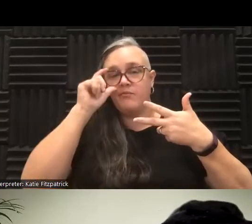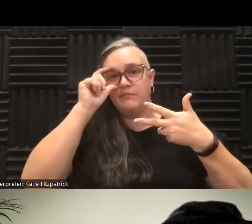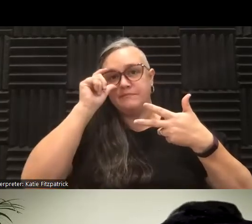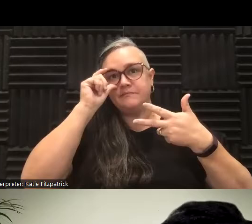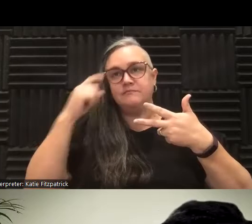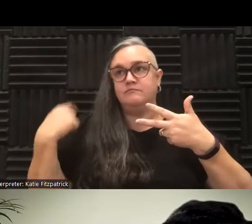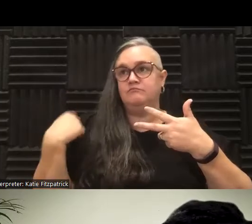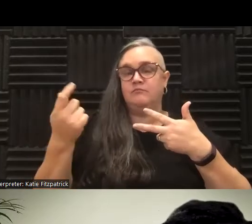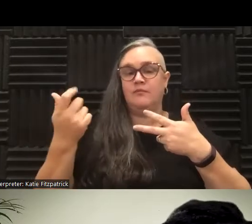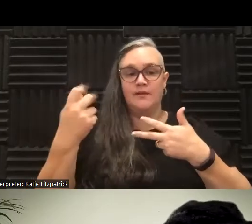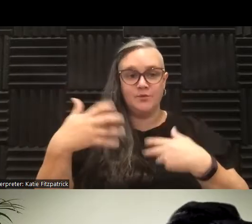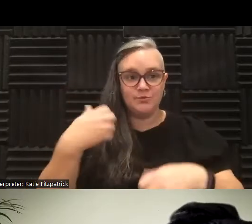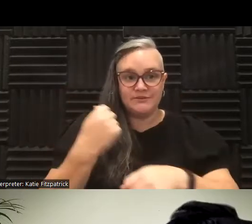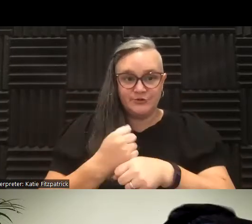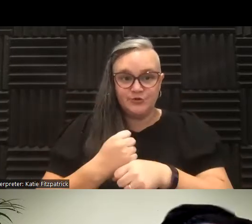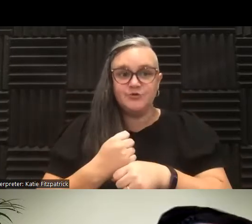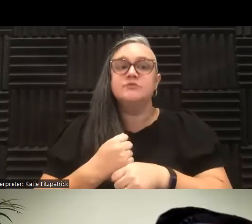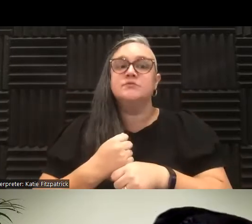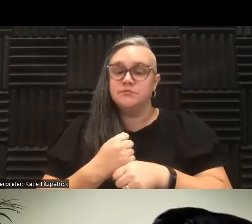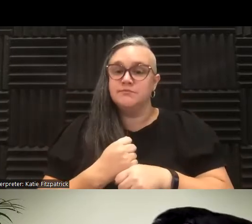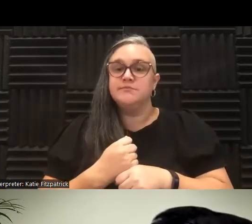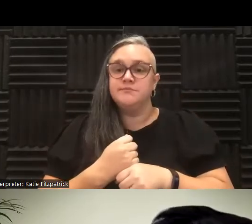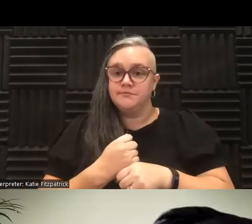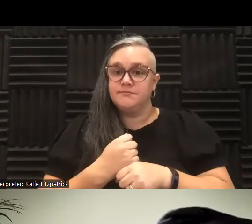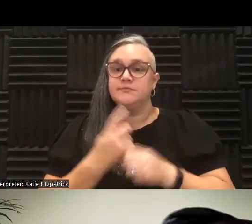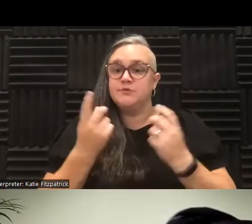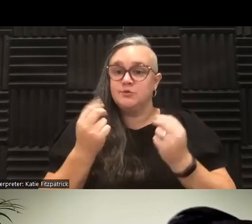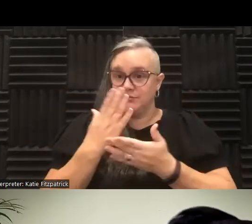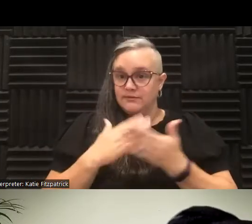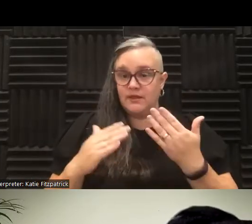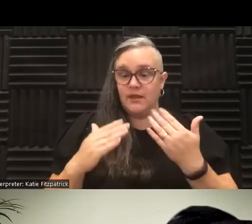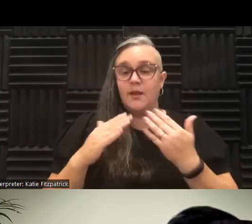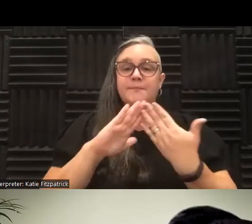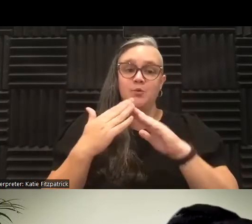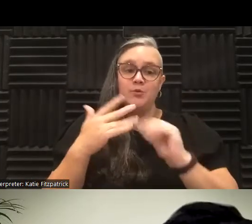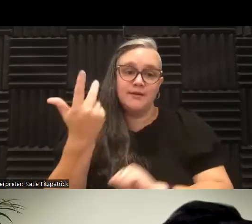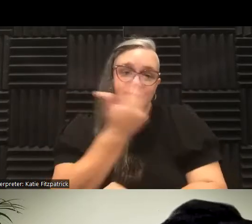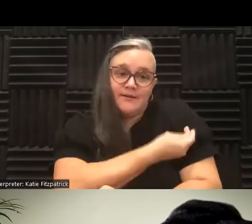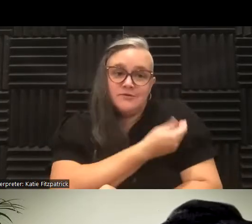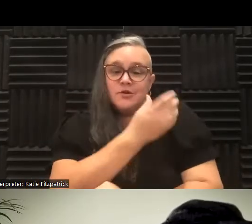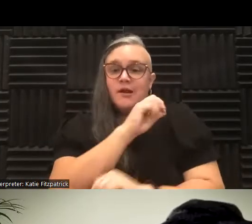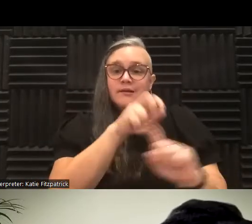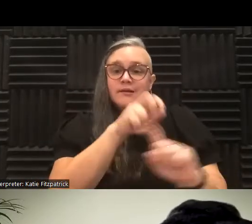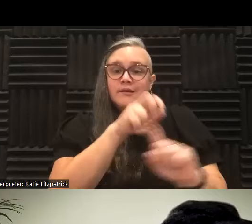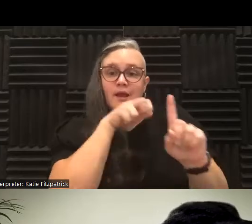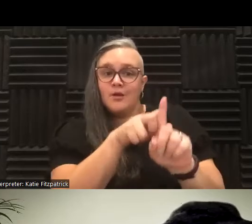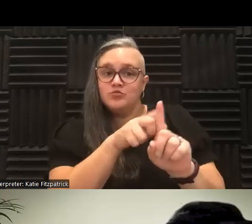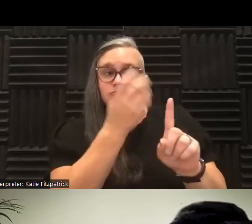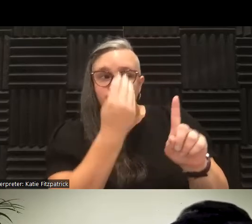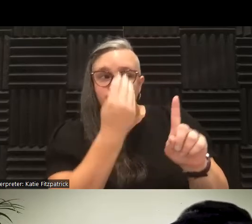couple years, and primarily doing some community vaccination and outreach specific for